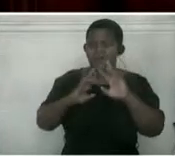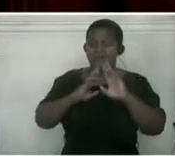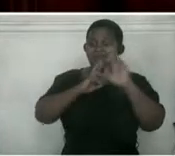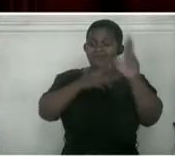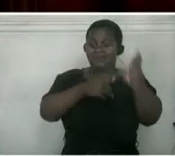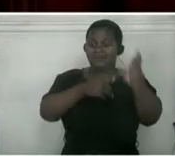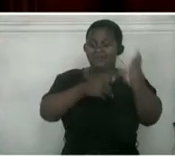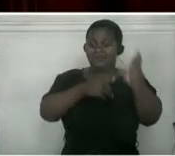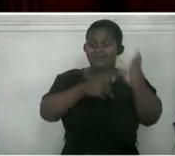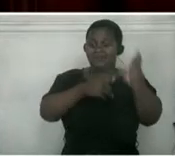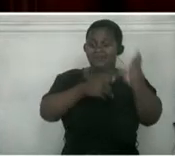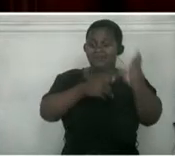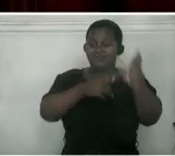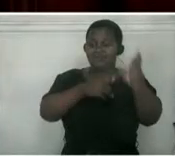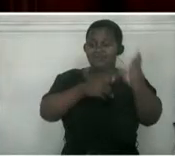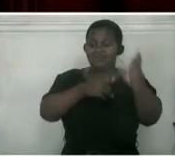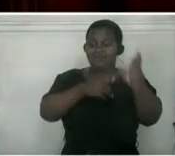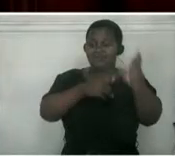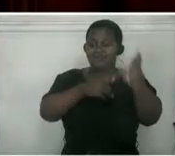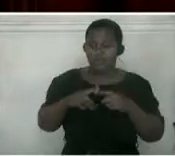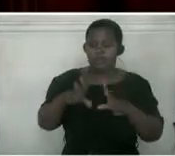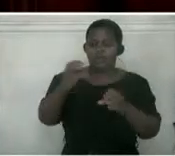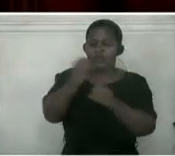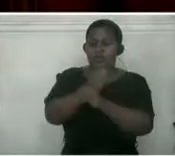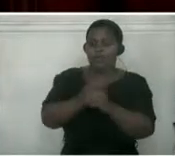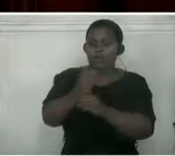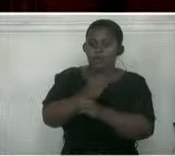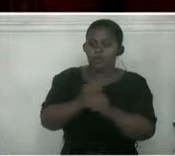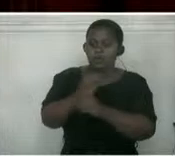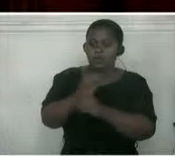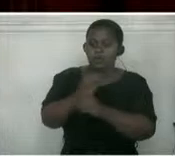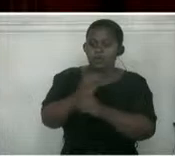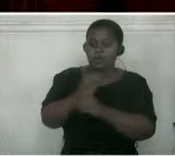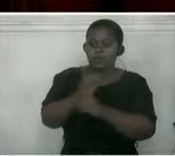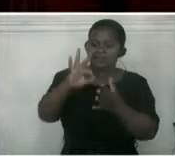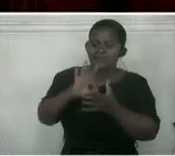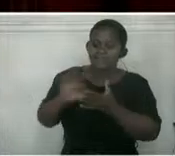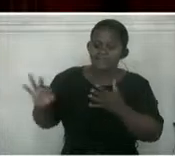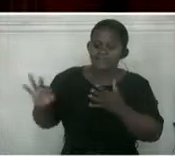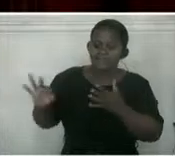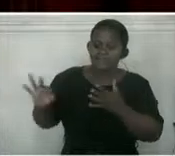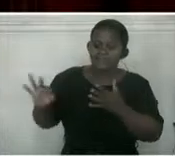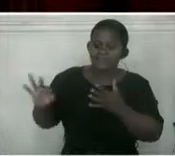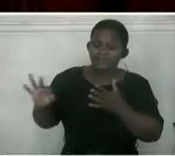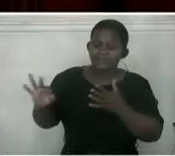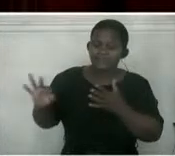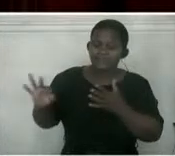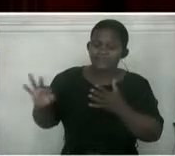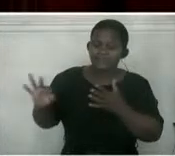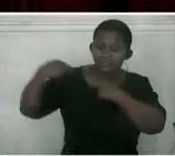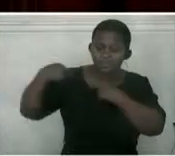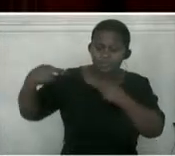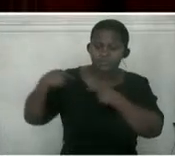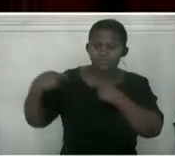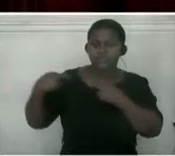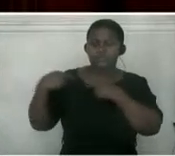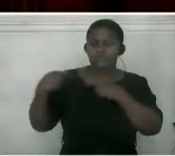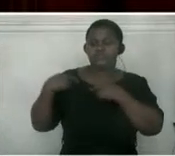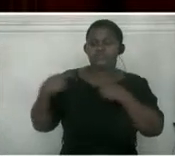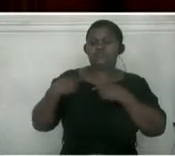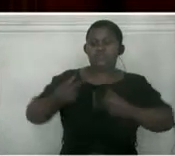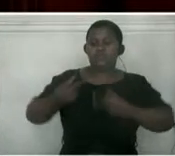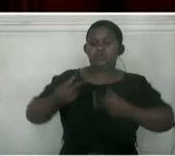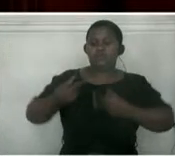this, we instituted Operation Clean Audit. We have demanded accountability for